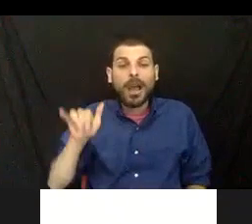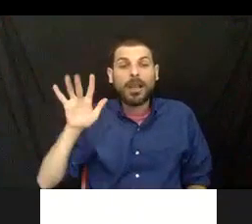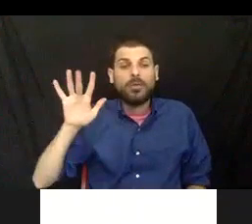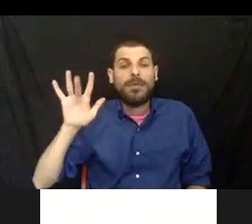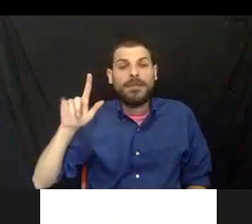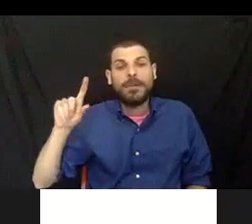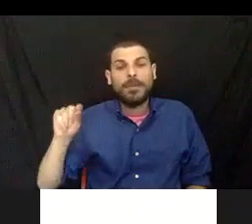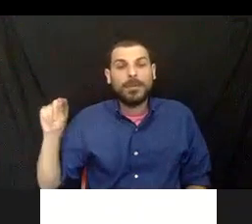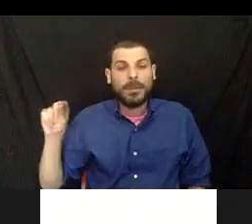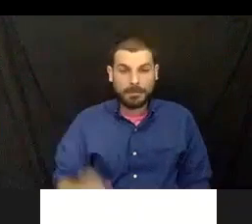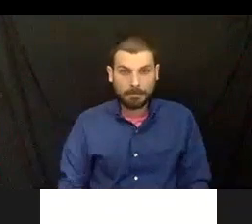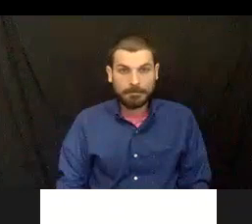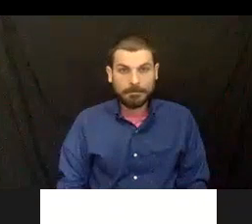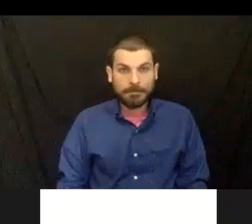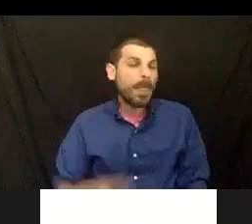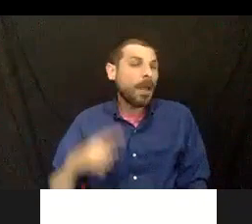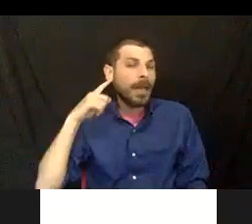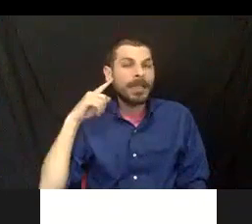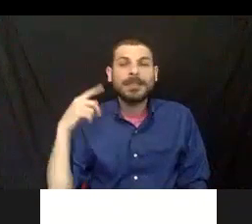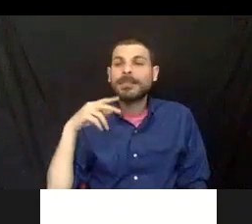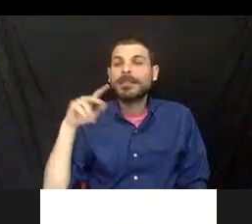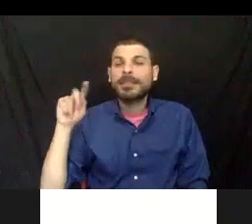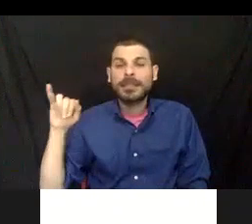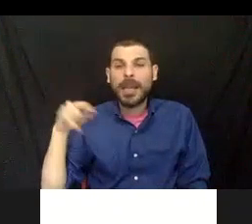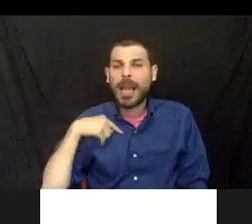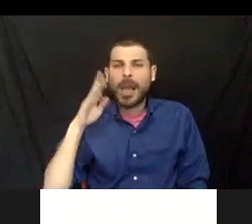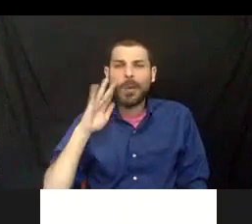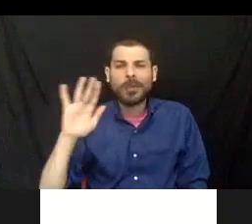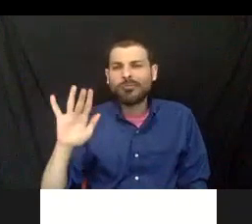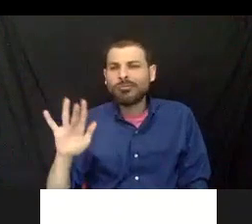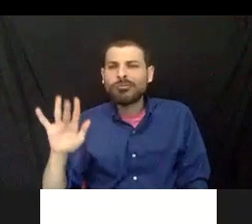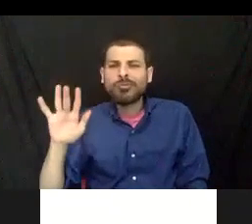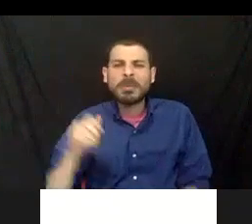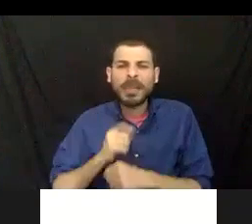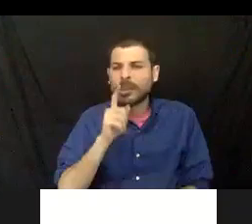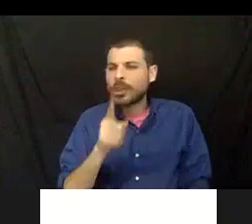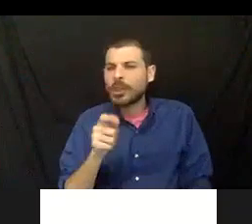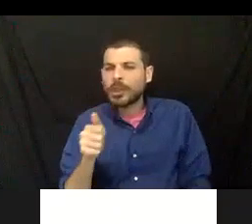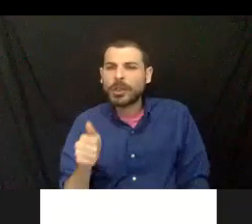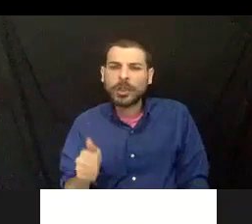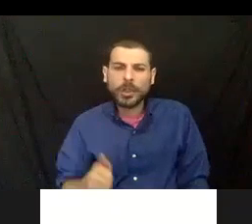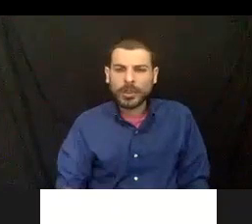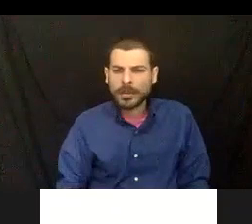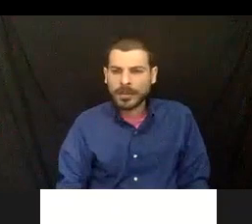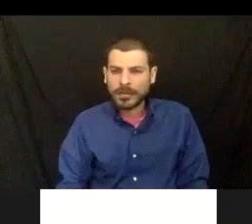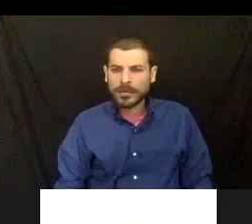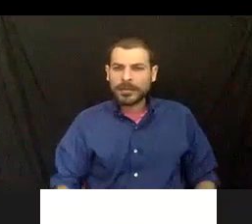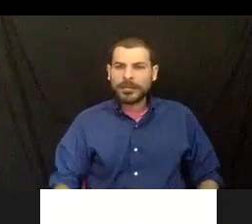Okay, thank you. Let me continue scrolling through the chat just to make sure.